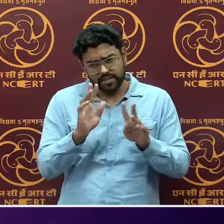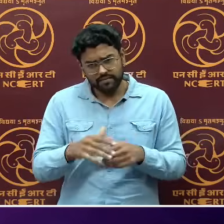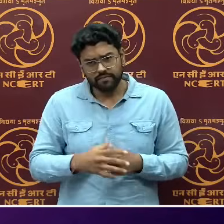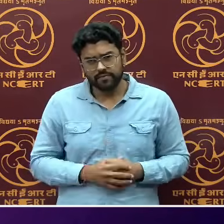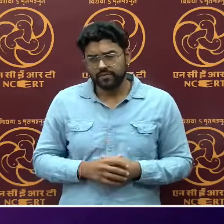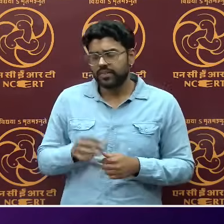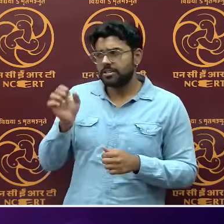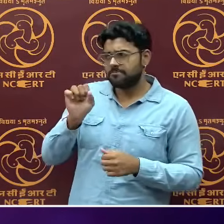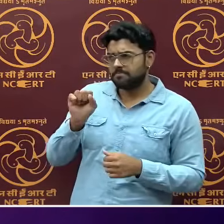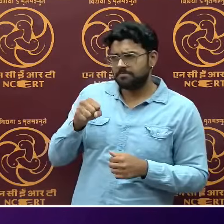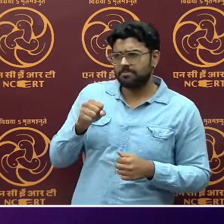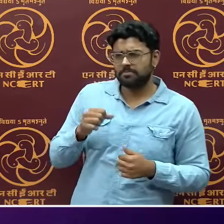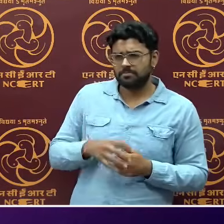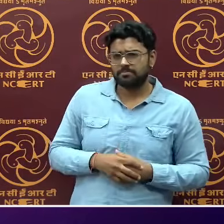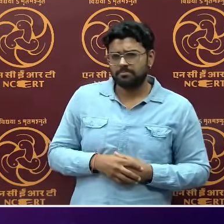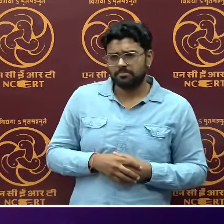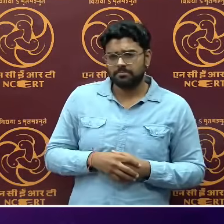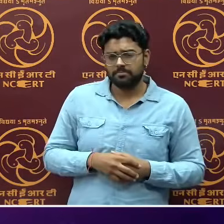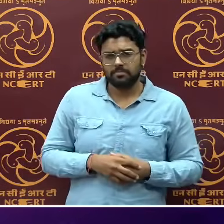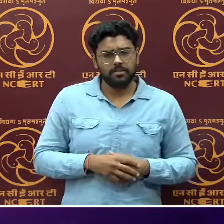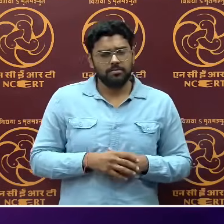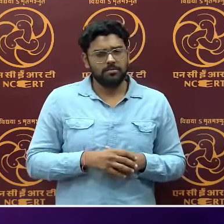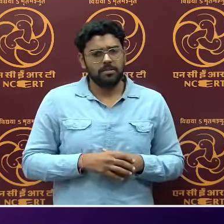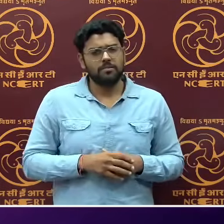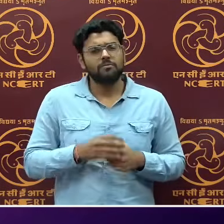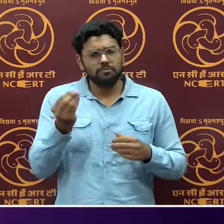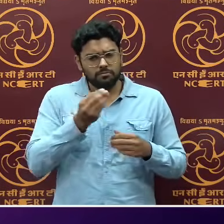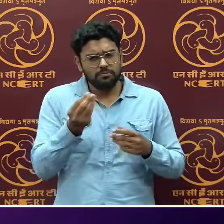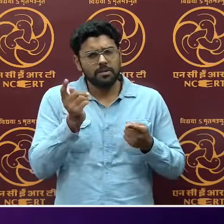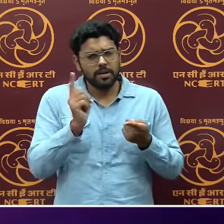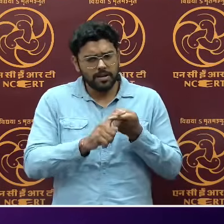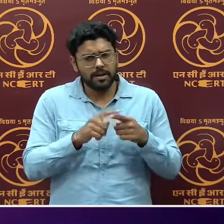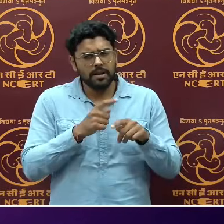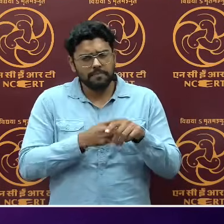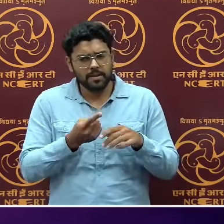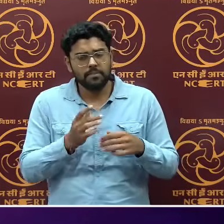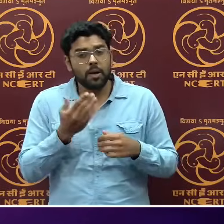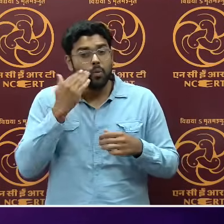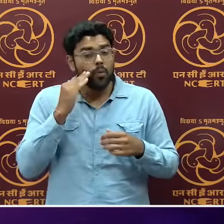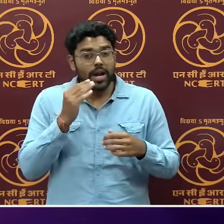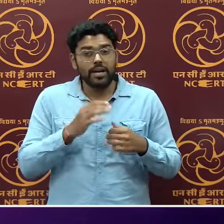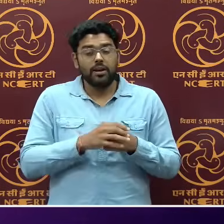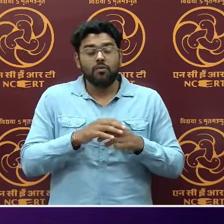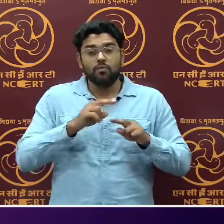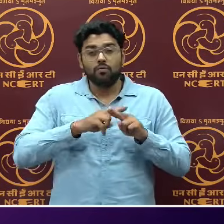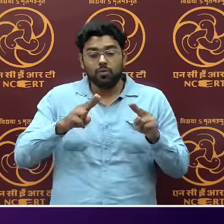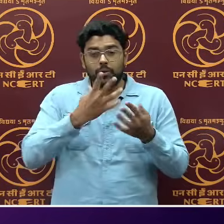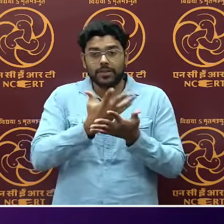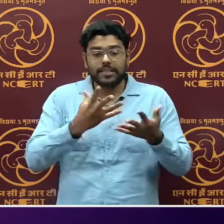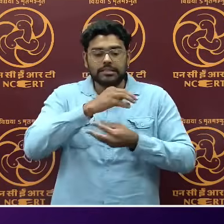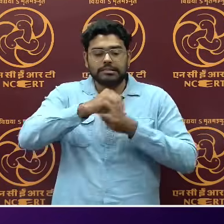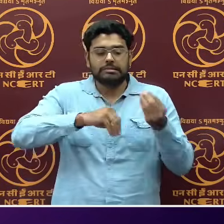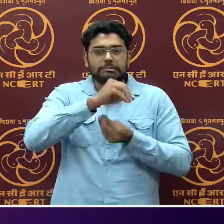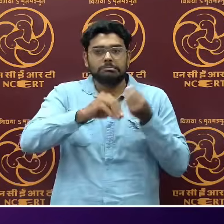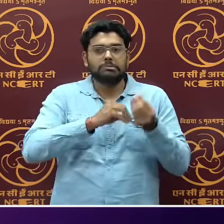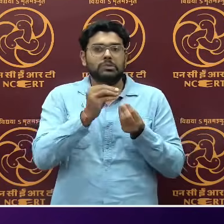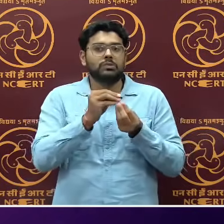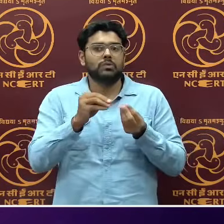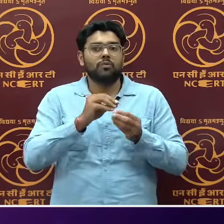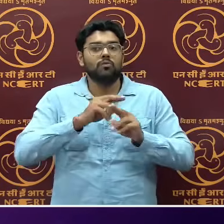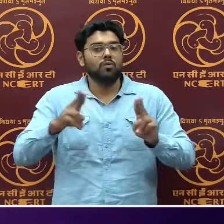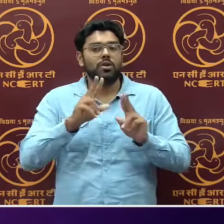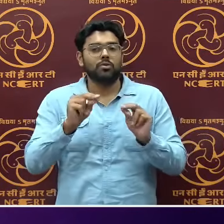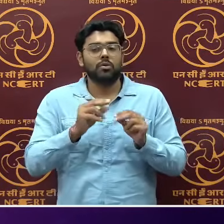Yes. Sometimes it happens when the all the objects are not dissolved